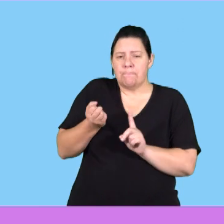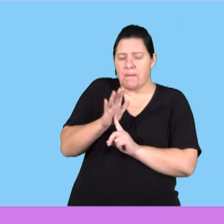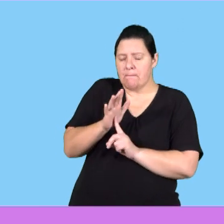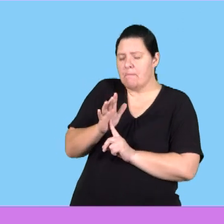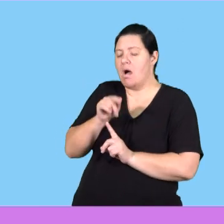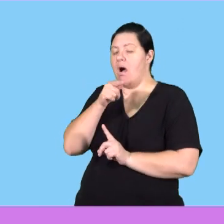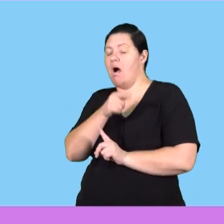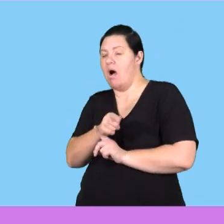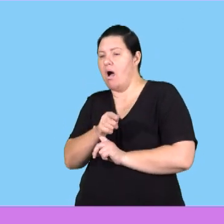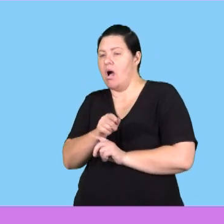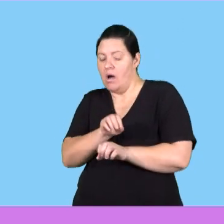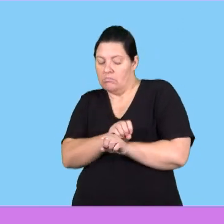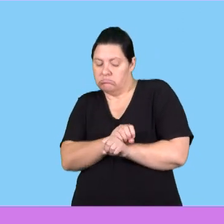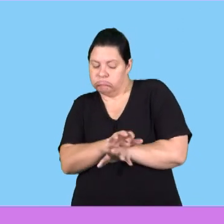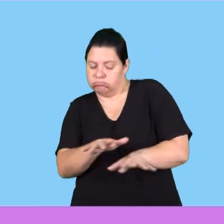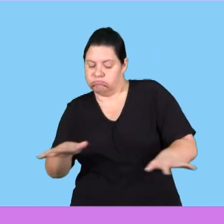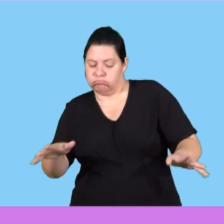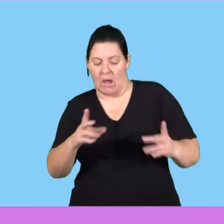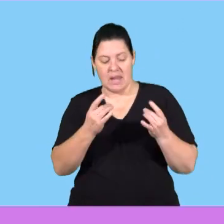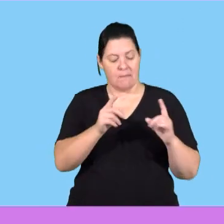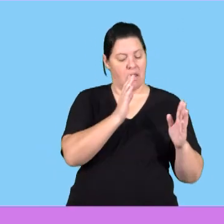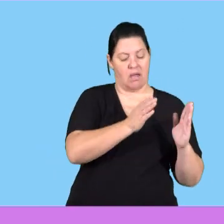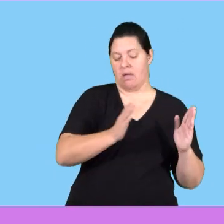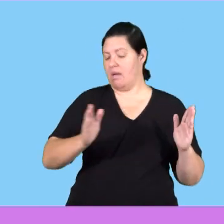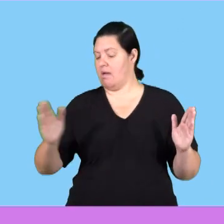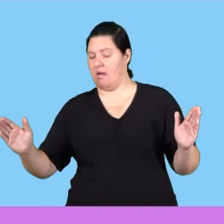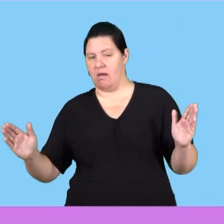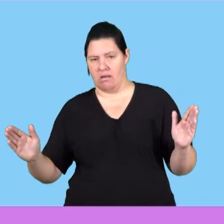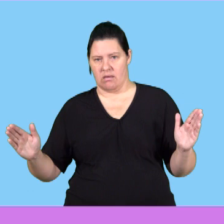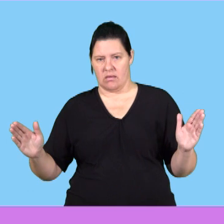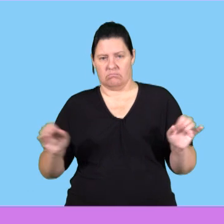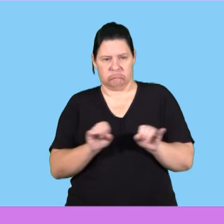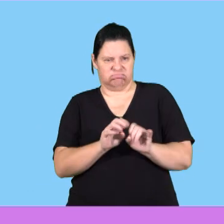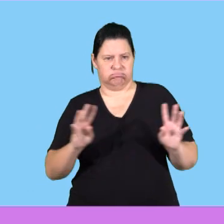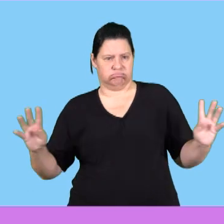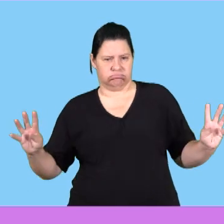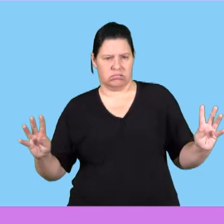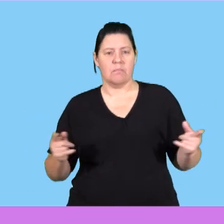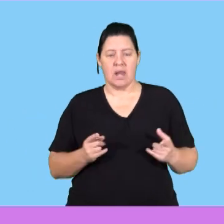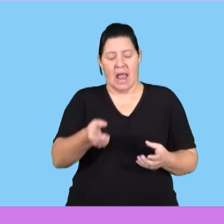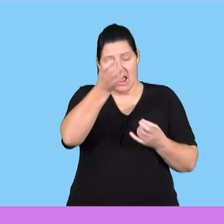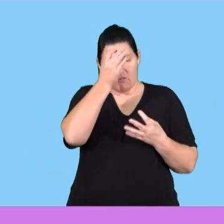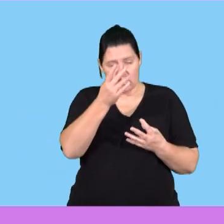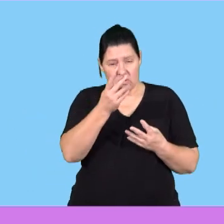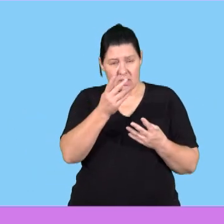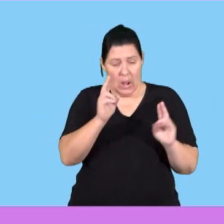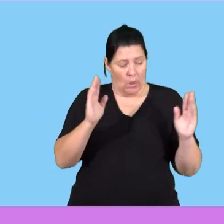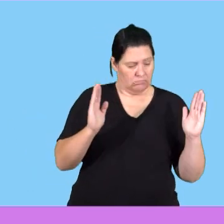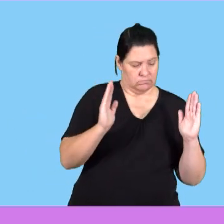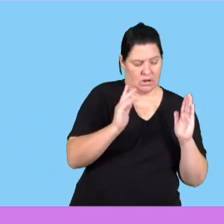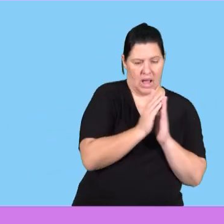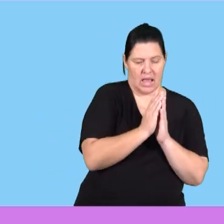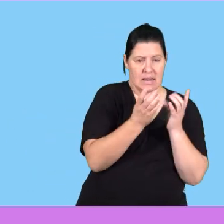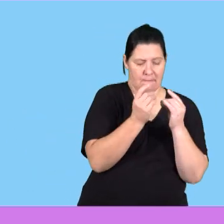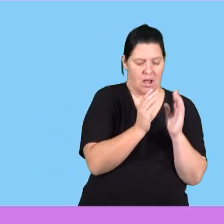an indication of how spread out, right? How spread out the data is. In other words, are all the data values very